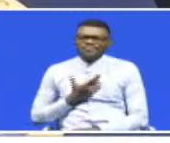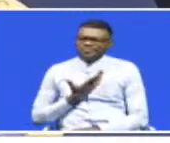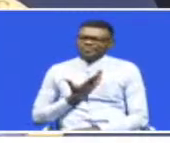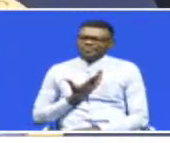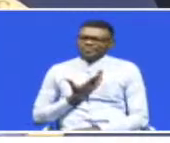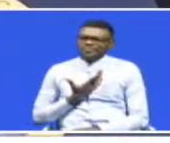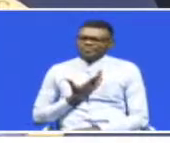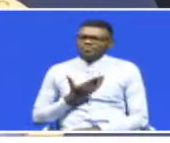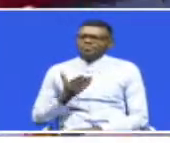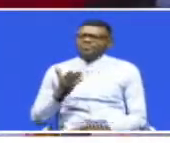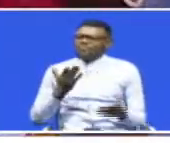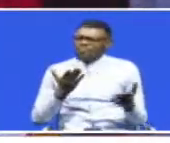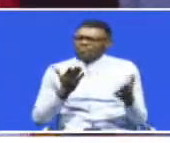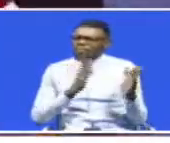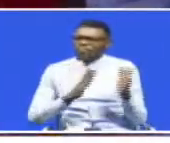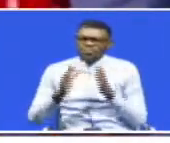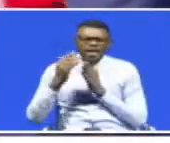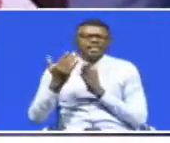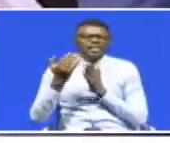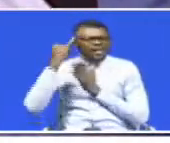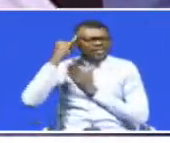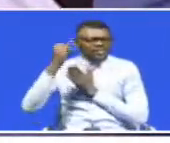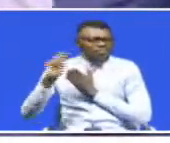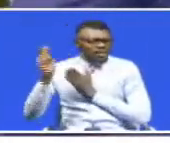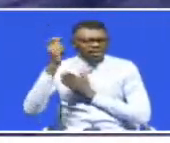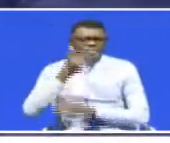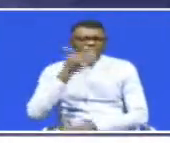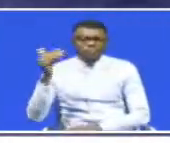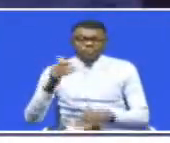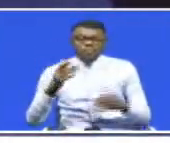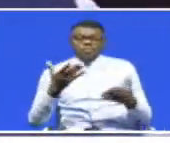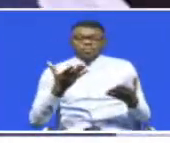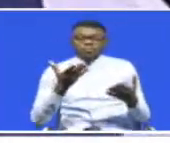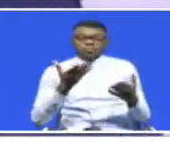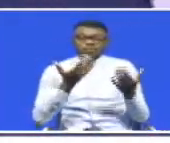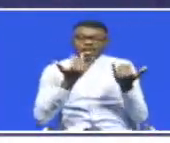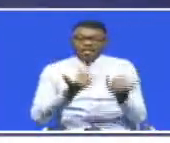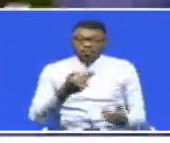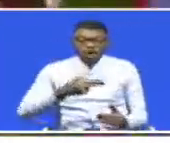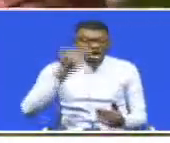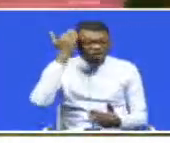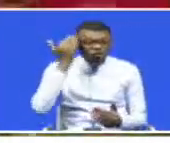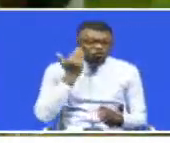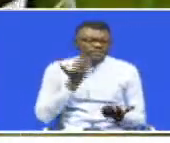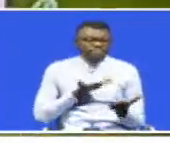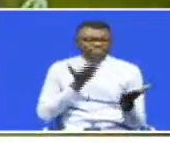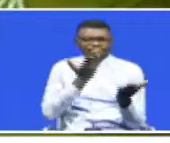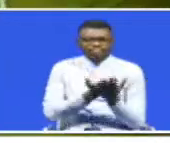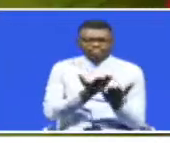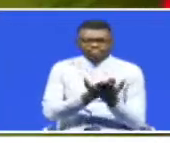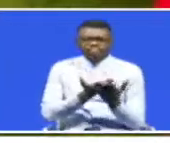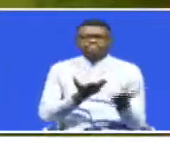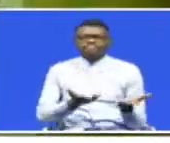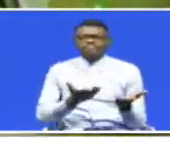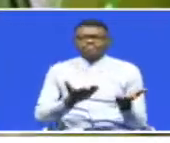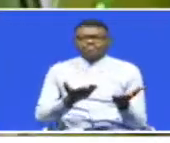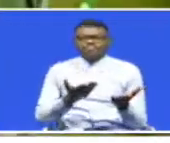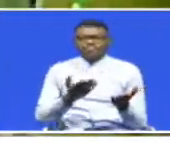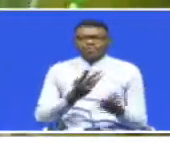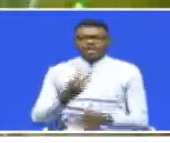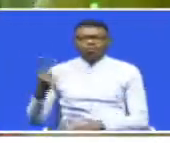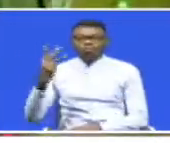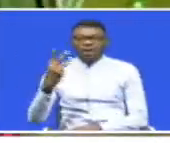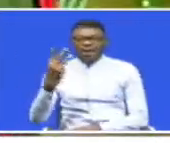a better Kenya for all. Proponents of BBI have already appealed the ruling of the High Court annulling the initiative. And on Wednesday,